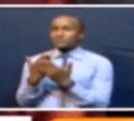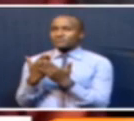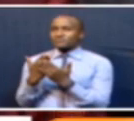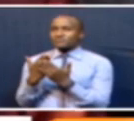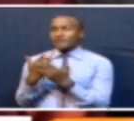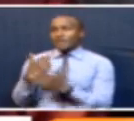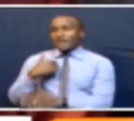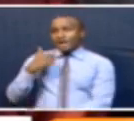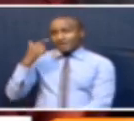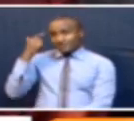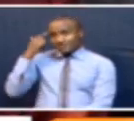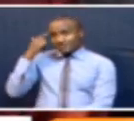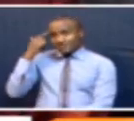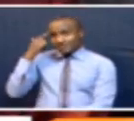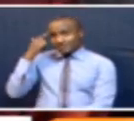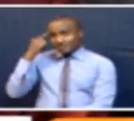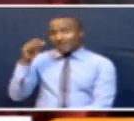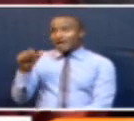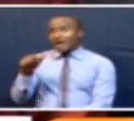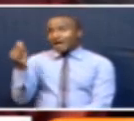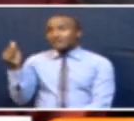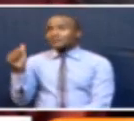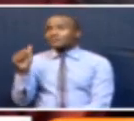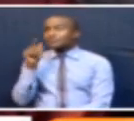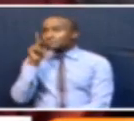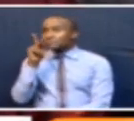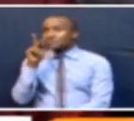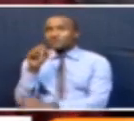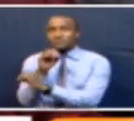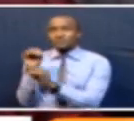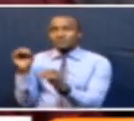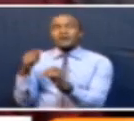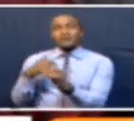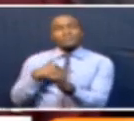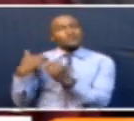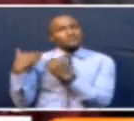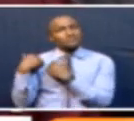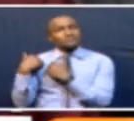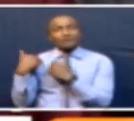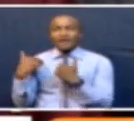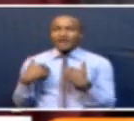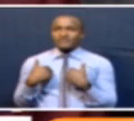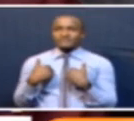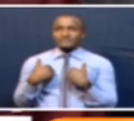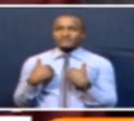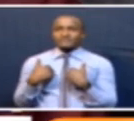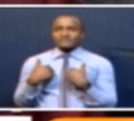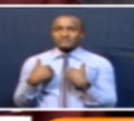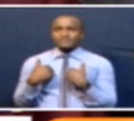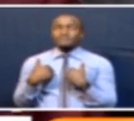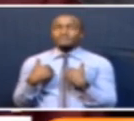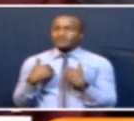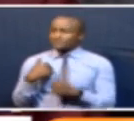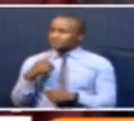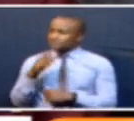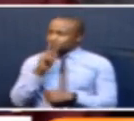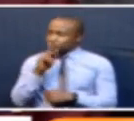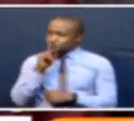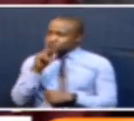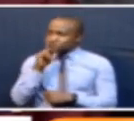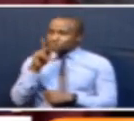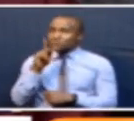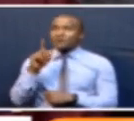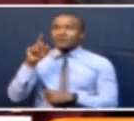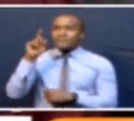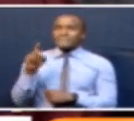I think that whether others are talking or not, I have a duty and a responsibility to keep speaking on behalf of those